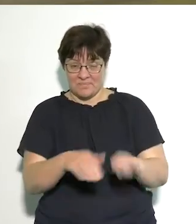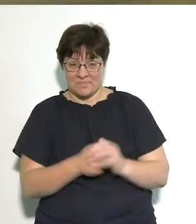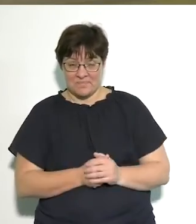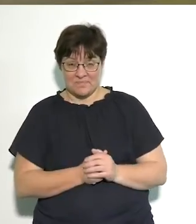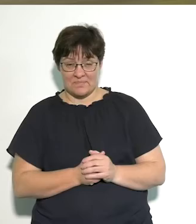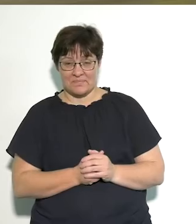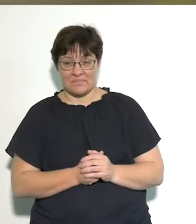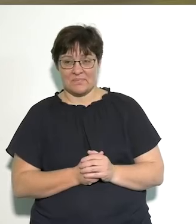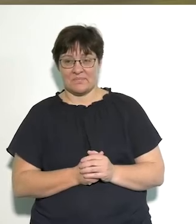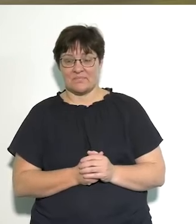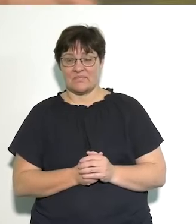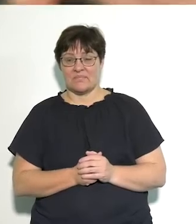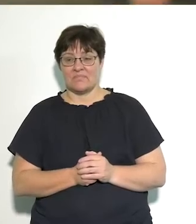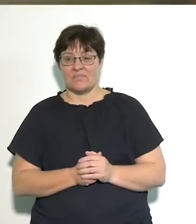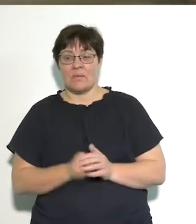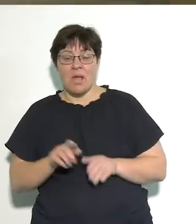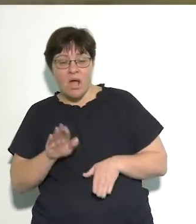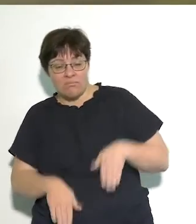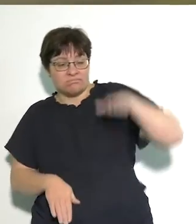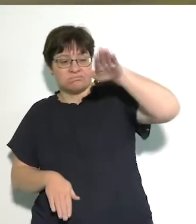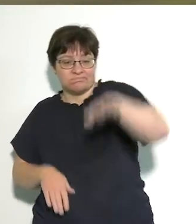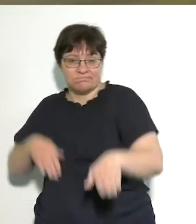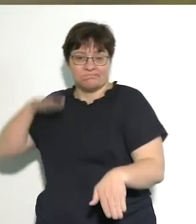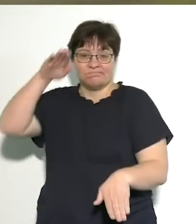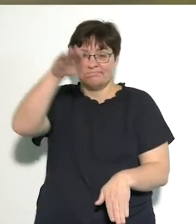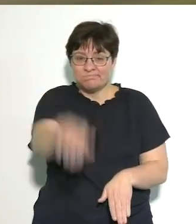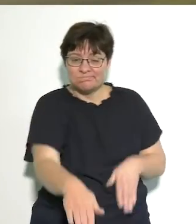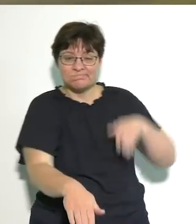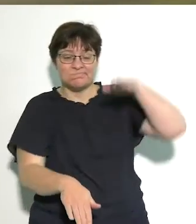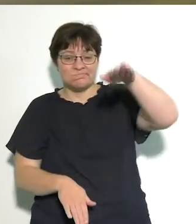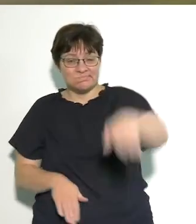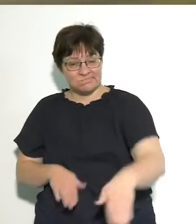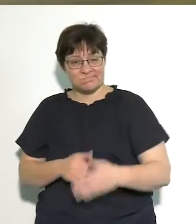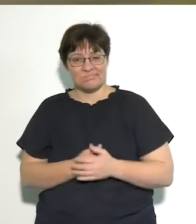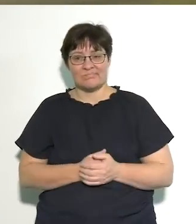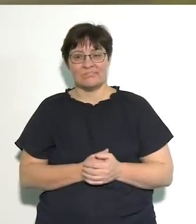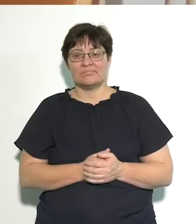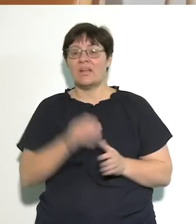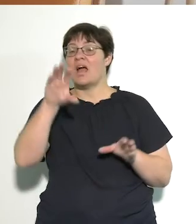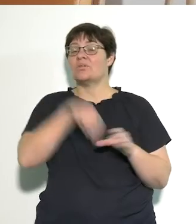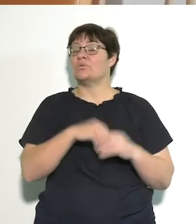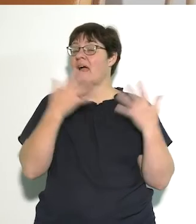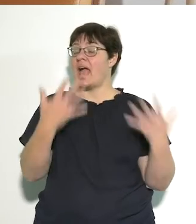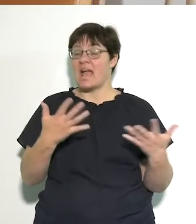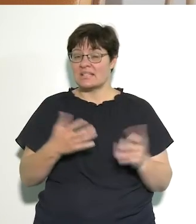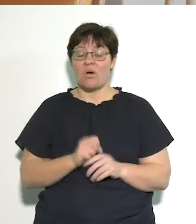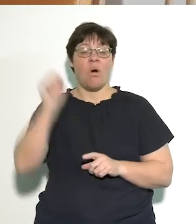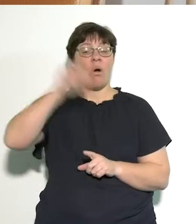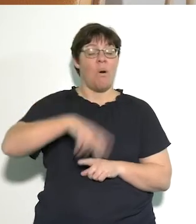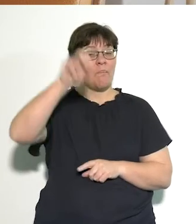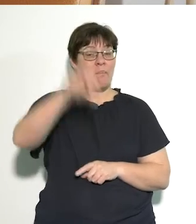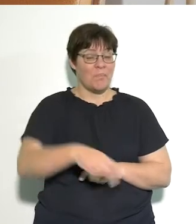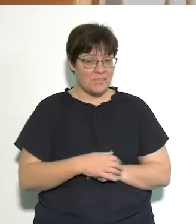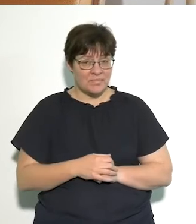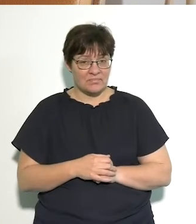like that, doing big strides where the feet are far apart. You can include hands, you can include